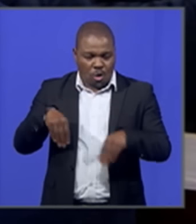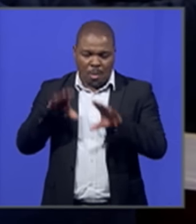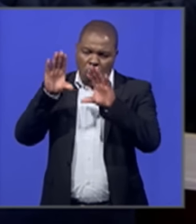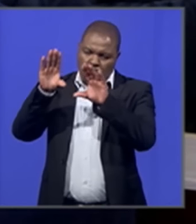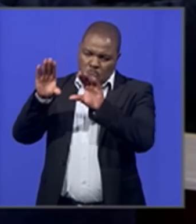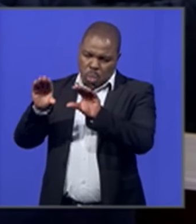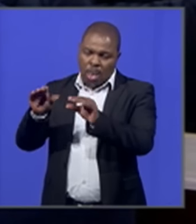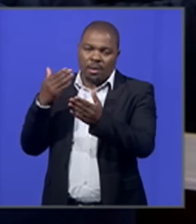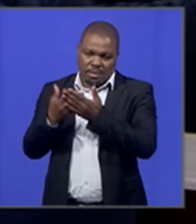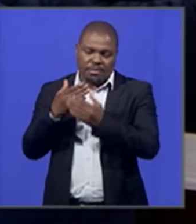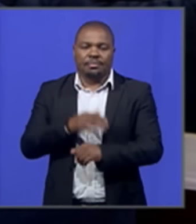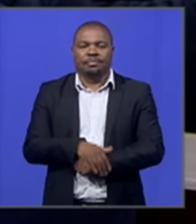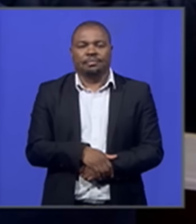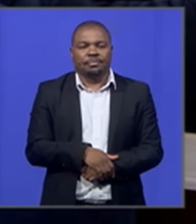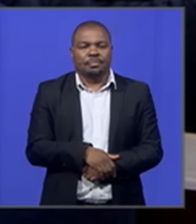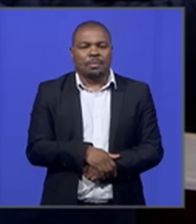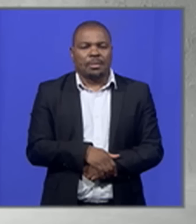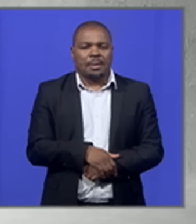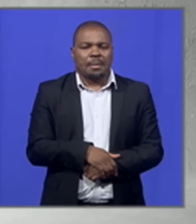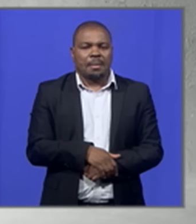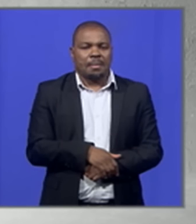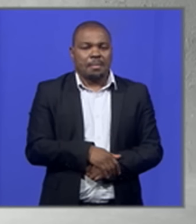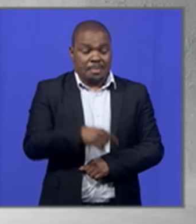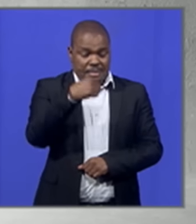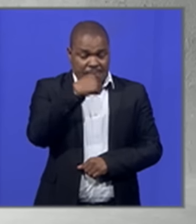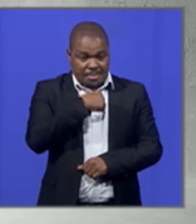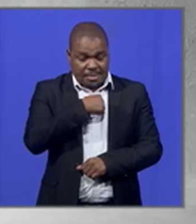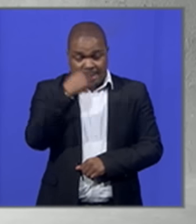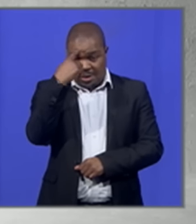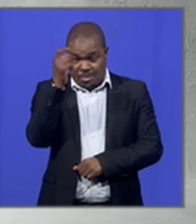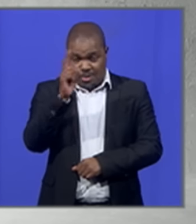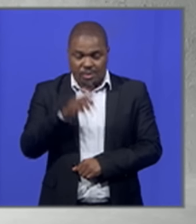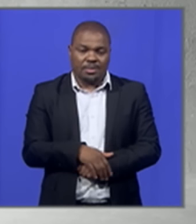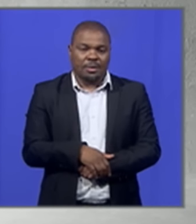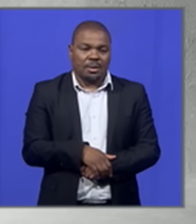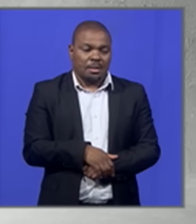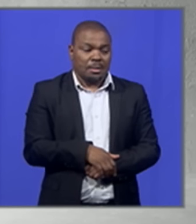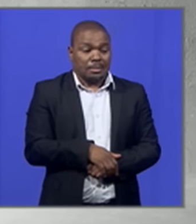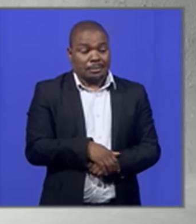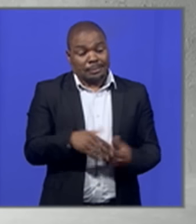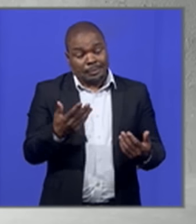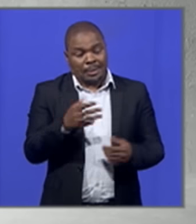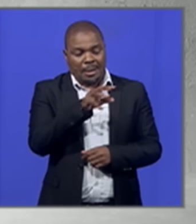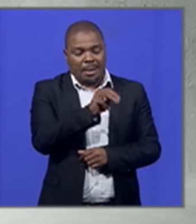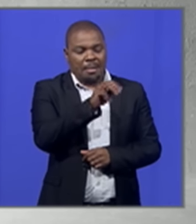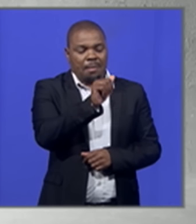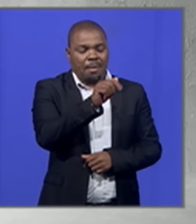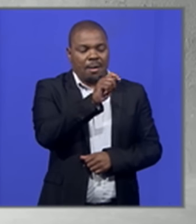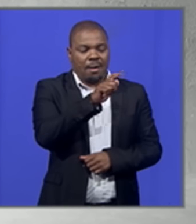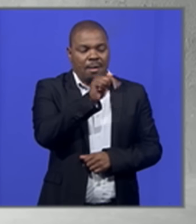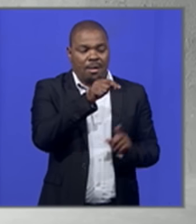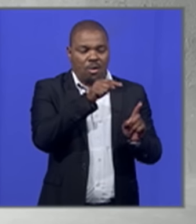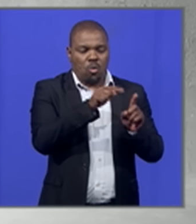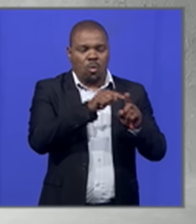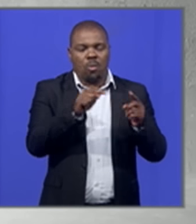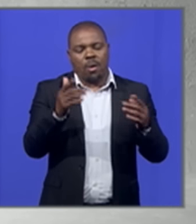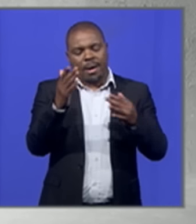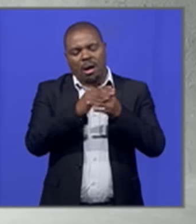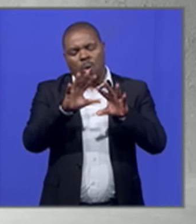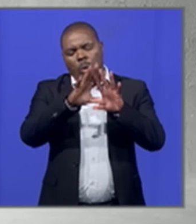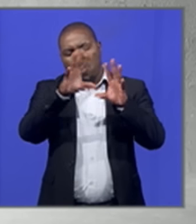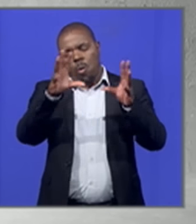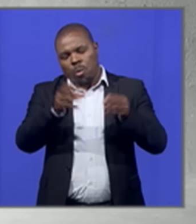mara bo tlo hafolela ke dumela gore go amogela melato ga Vusmus Cat Matala ka moka ga